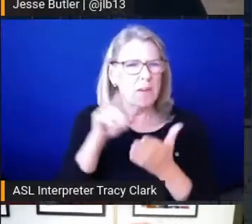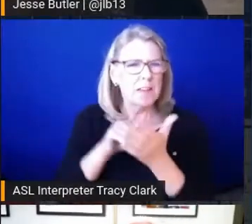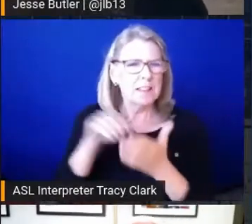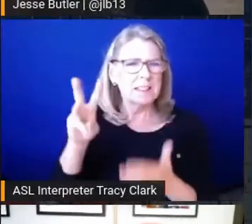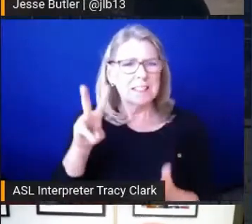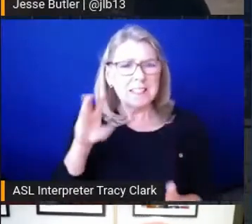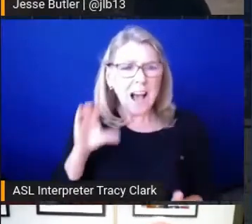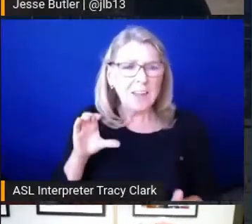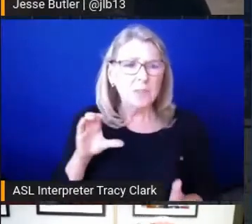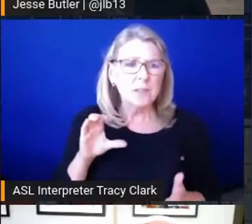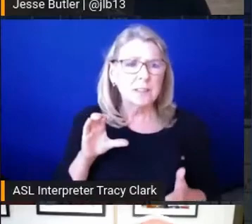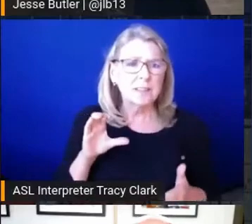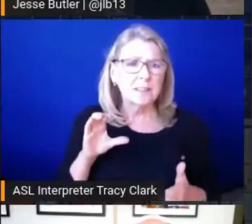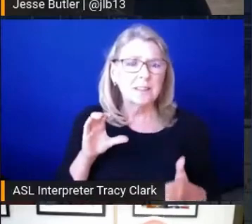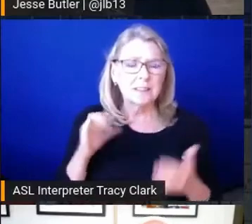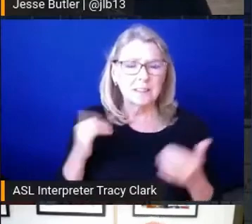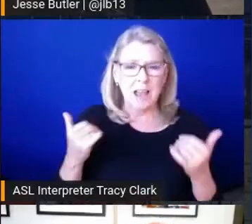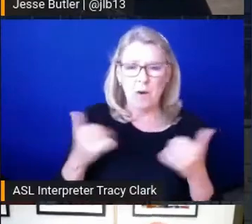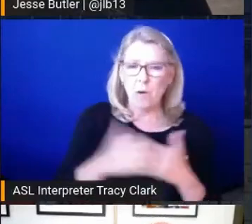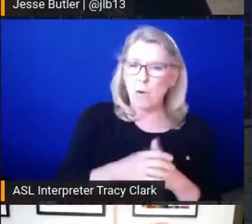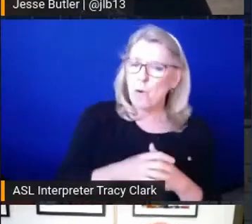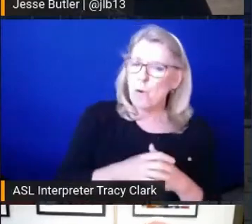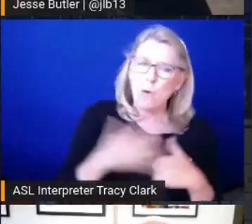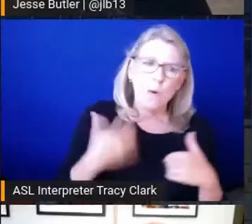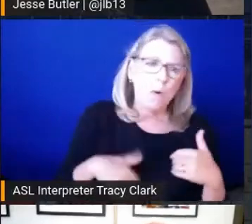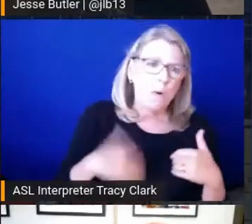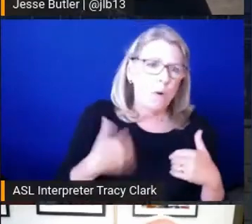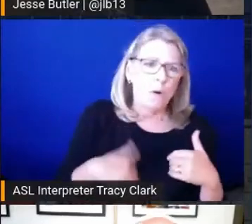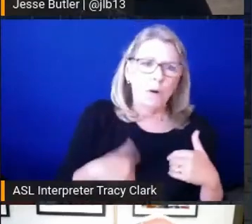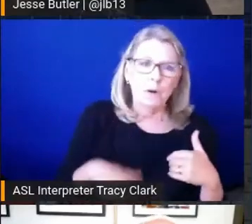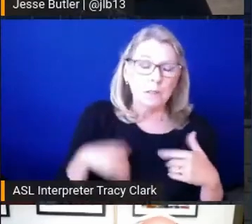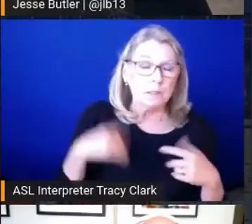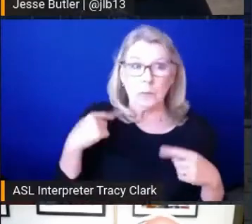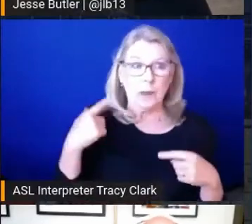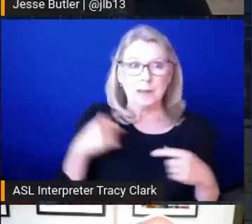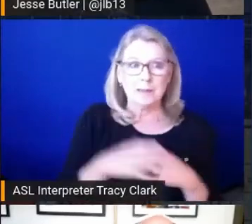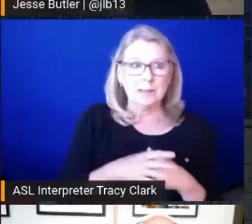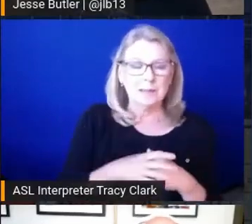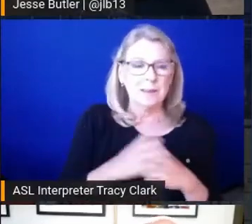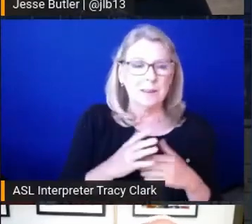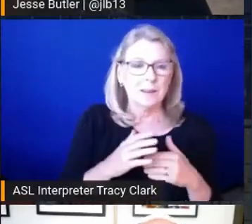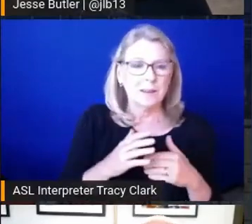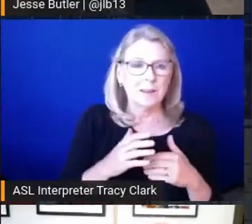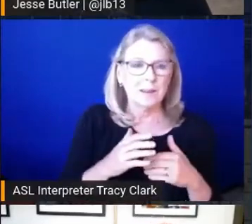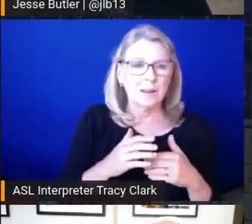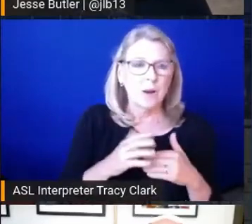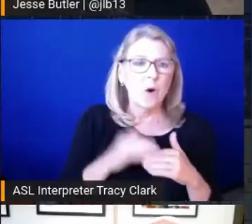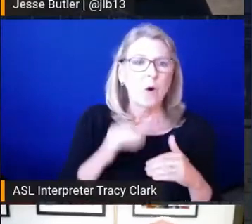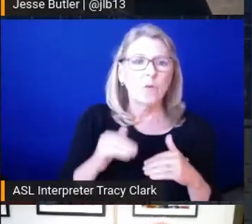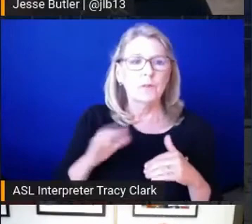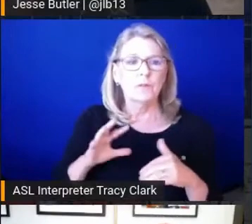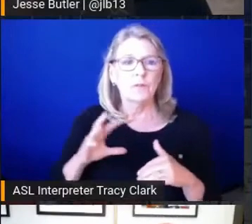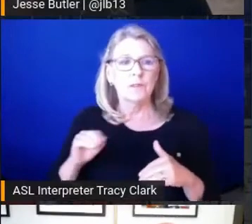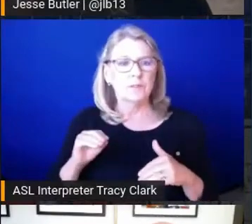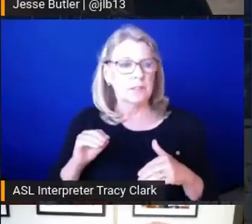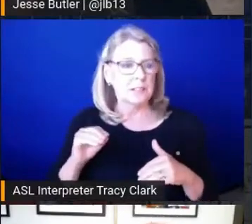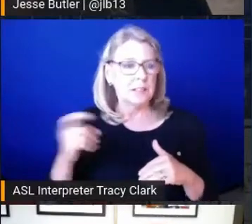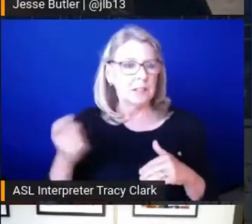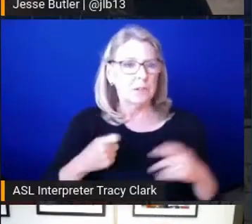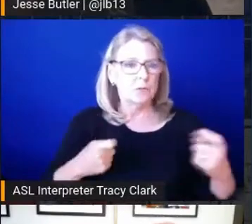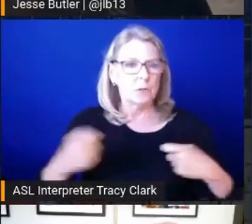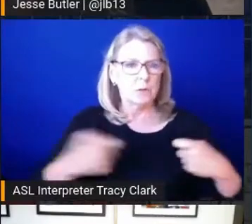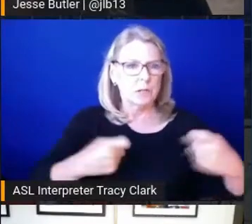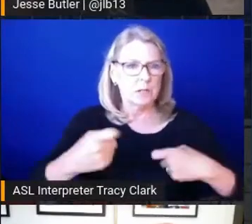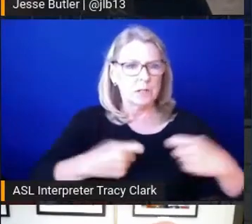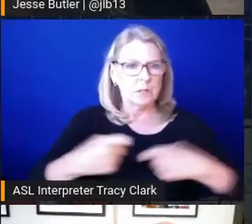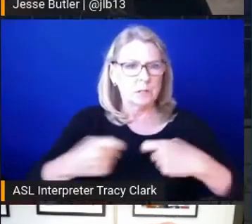crazy. Absolutely awesome. We have like over 50 contributors to the various ACK projects. We're